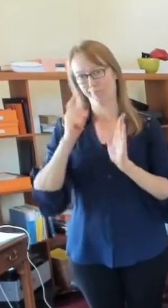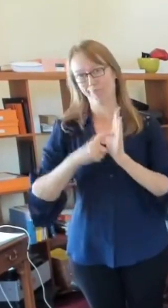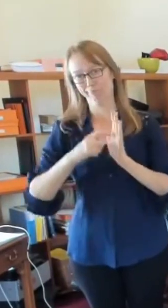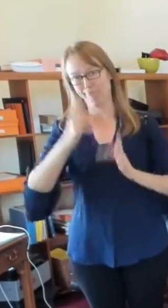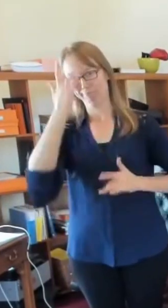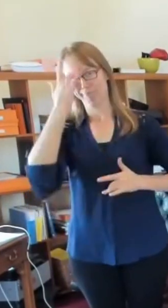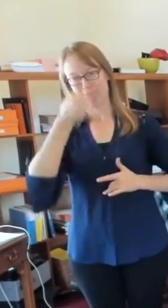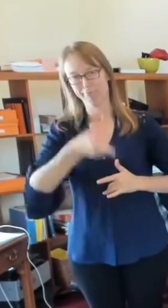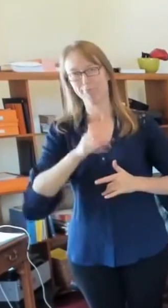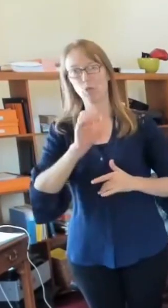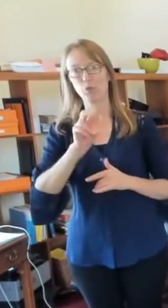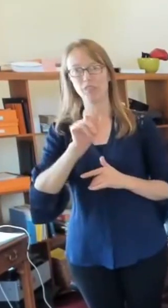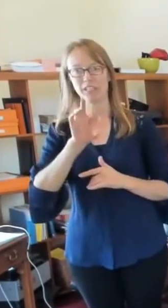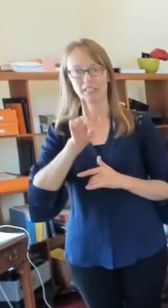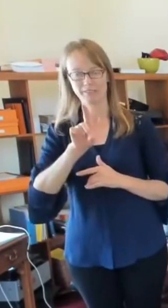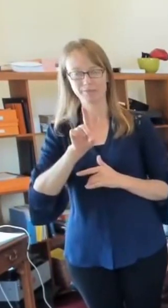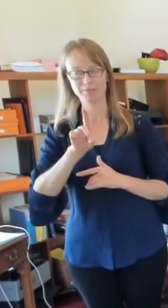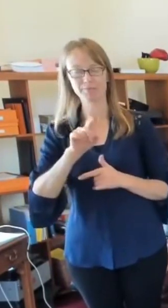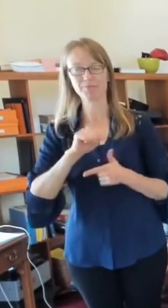yesterday.